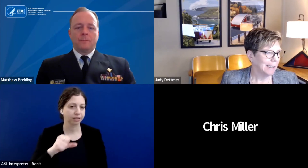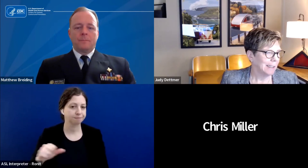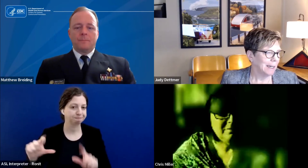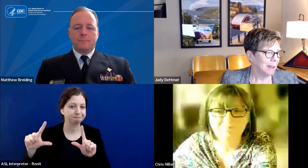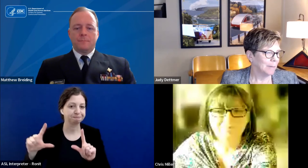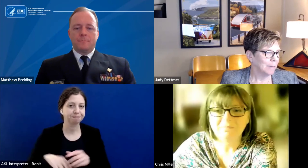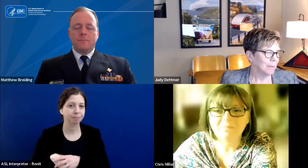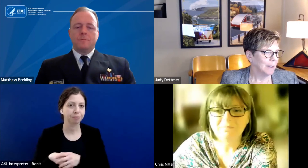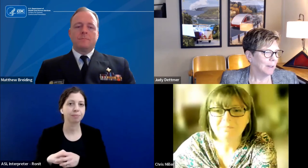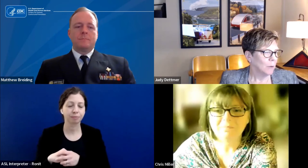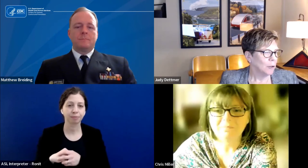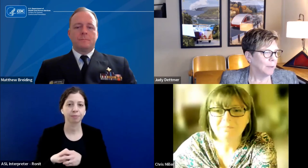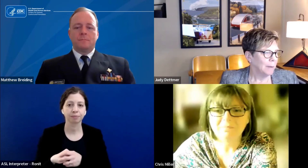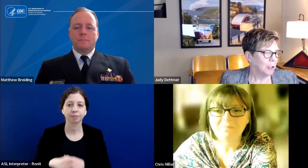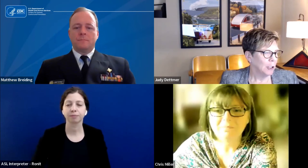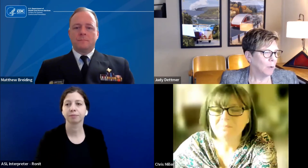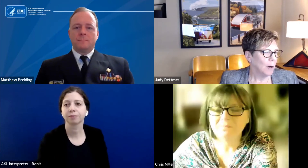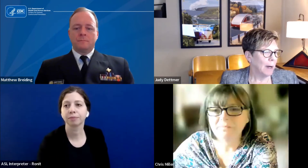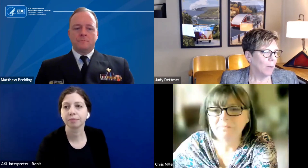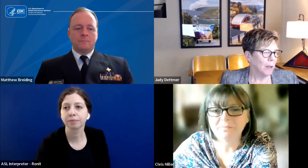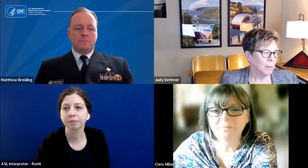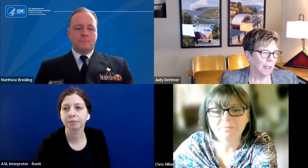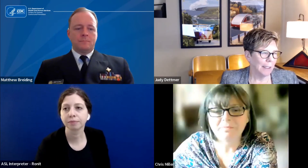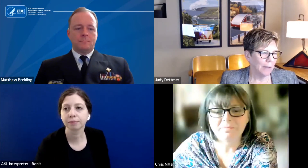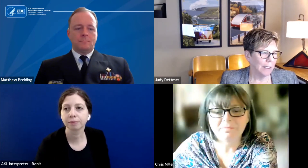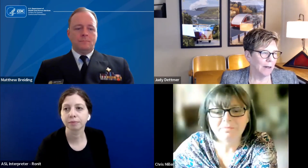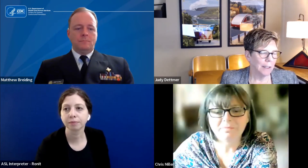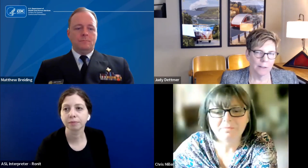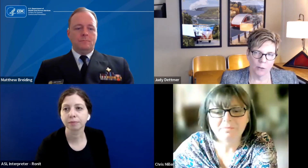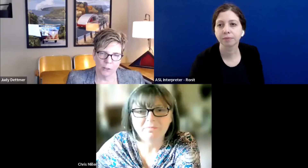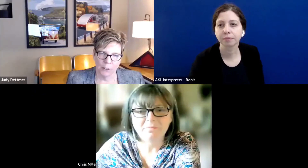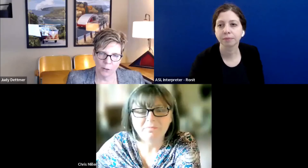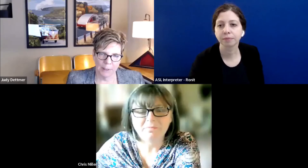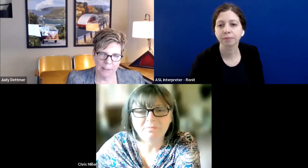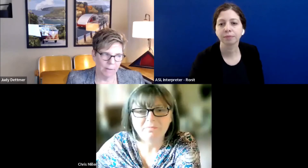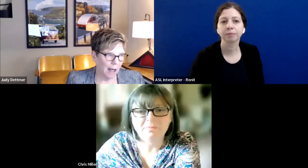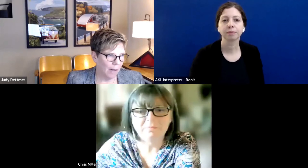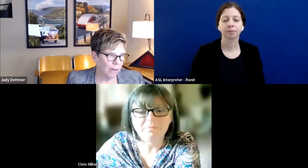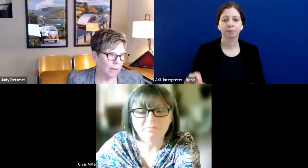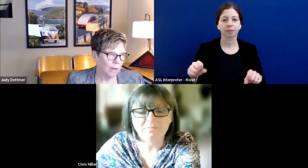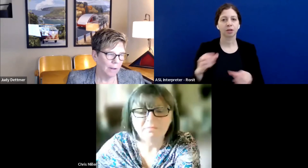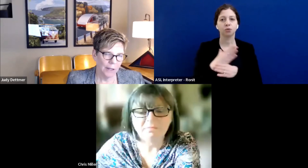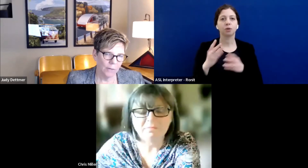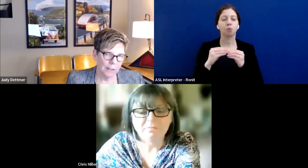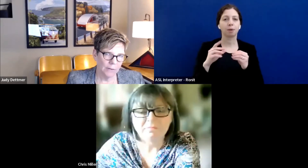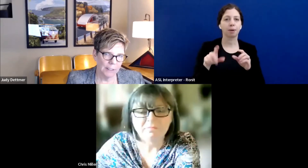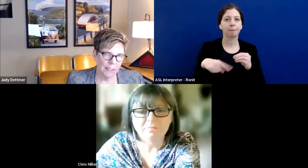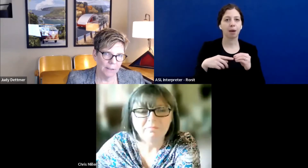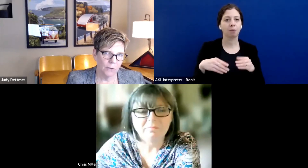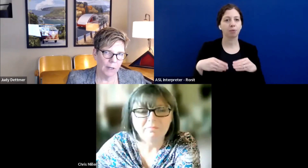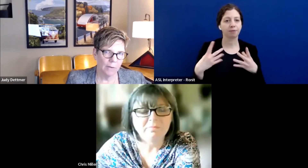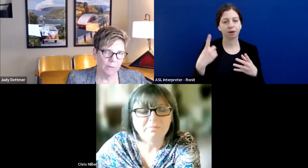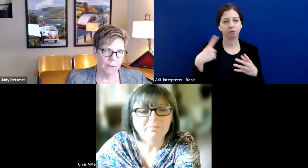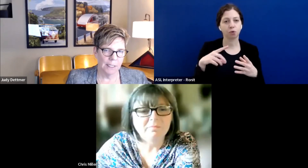second. Would you be able to share more about what you're planning regarding social determinants of health and your registry